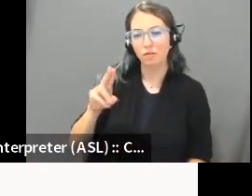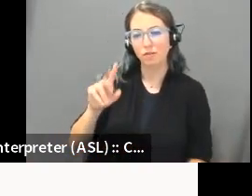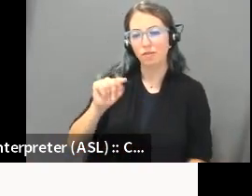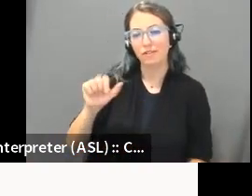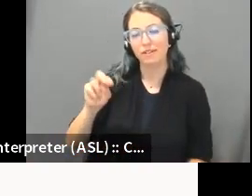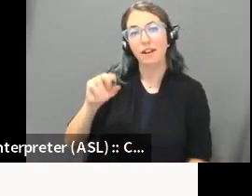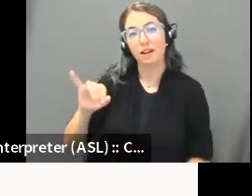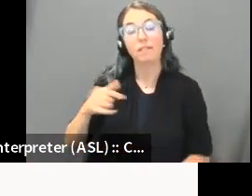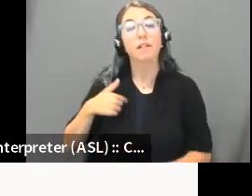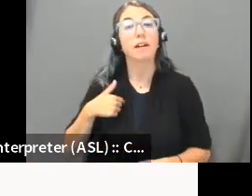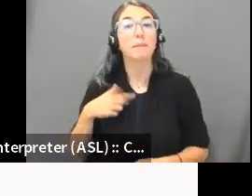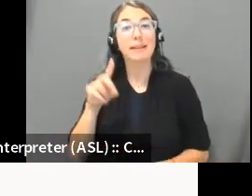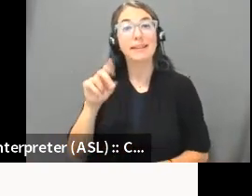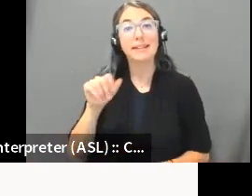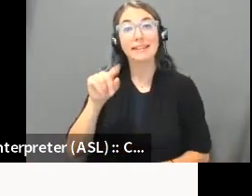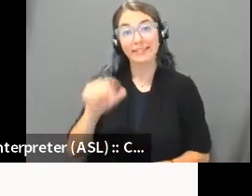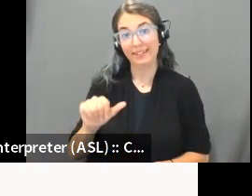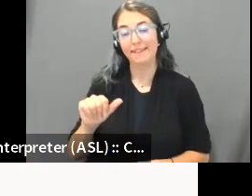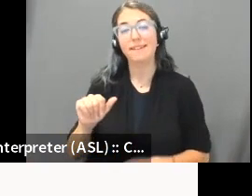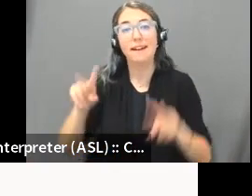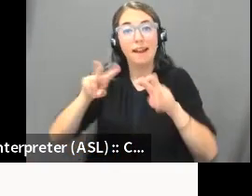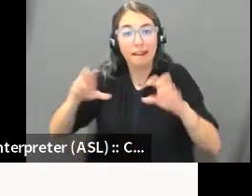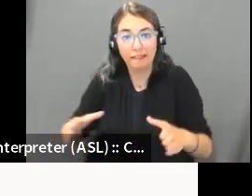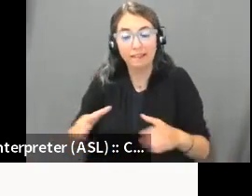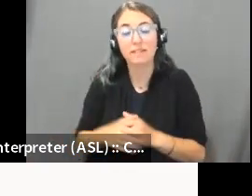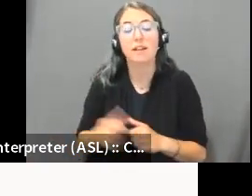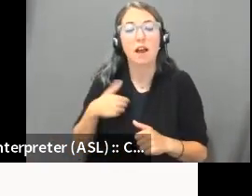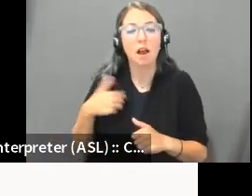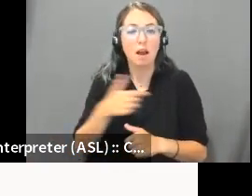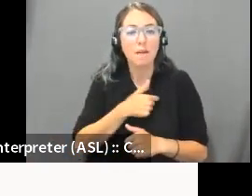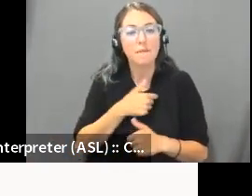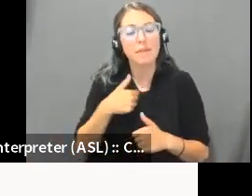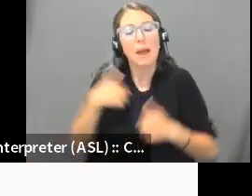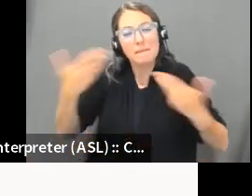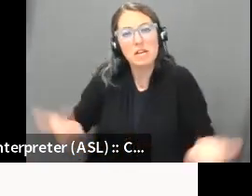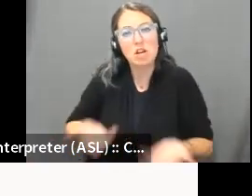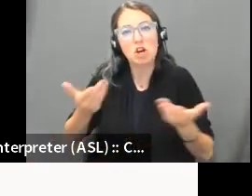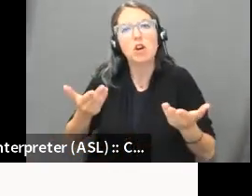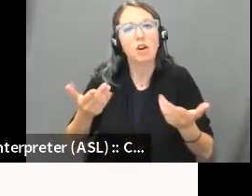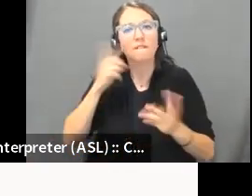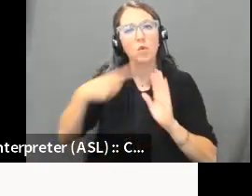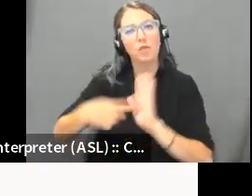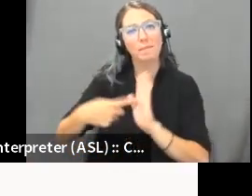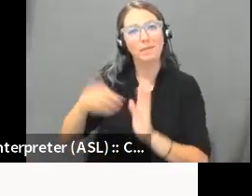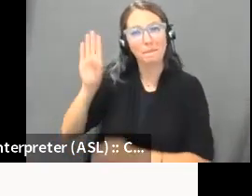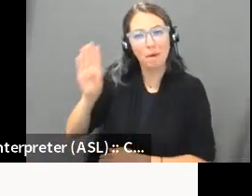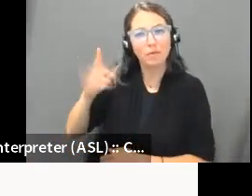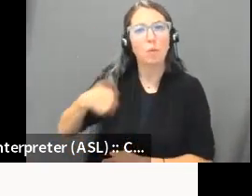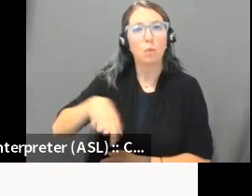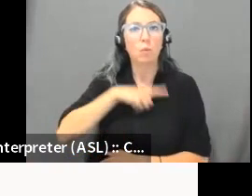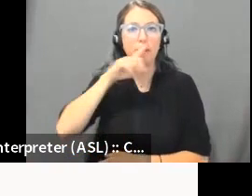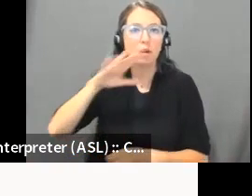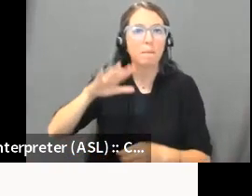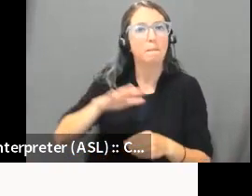the entire Vital Village Network, a community of resident leaders, organizations, and agencies in Boston committed to maximizing